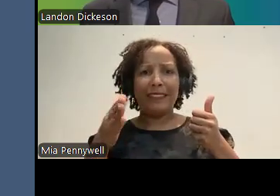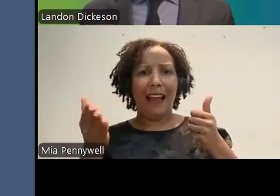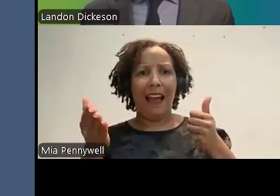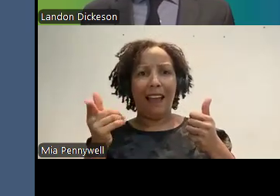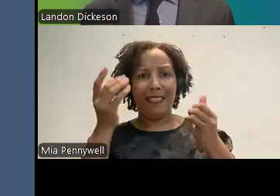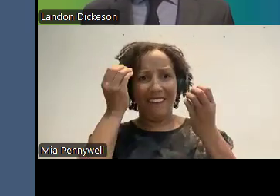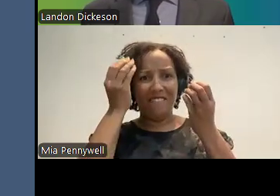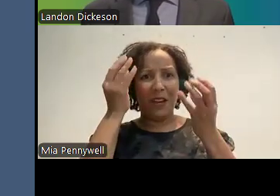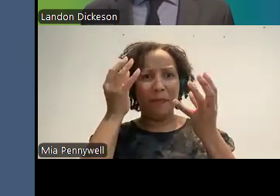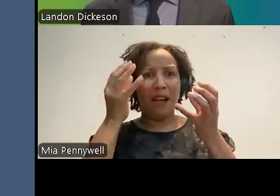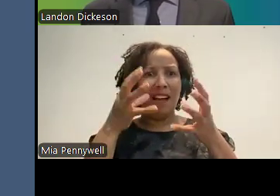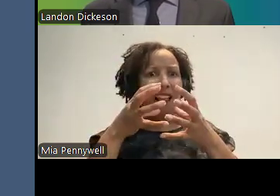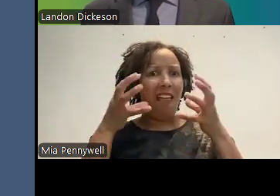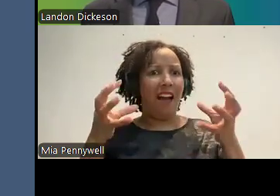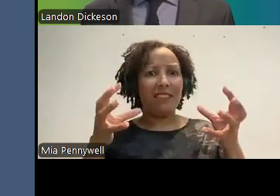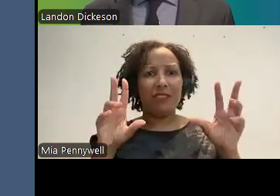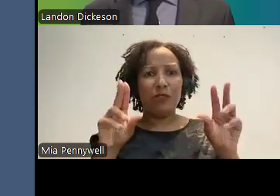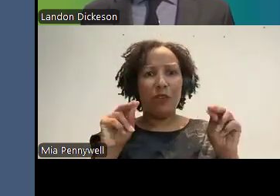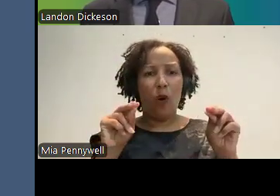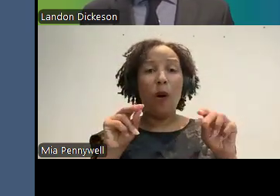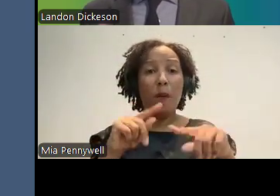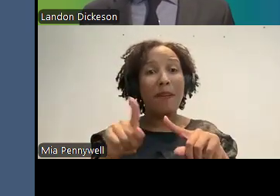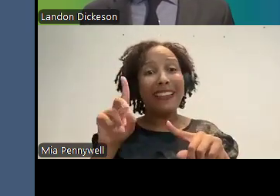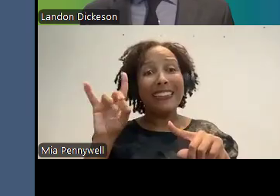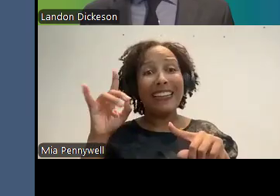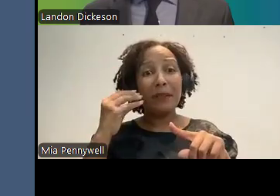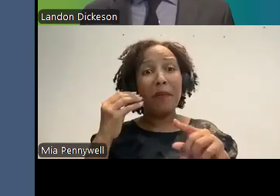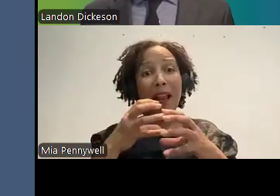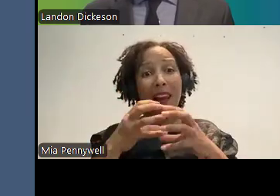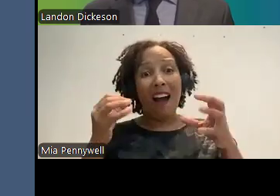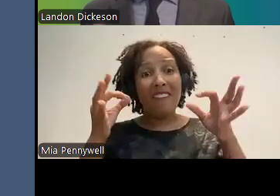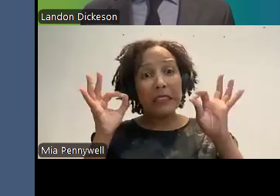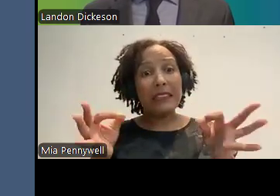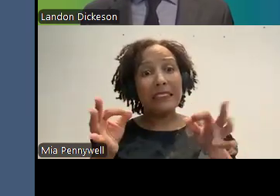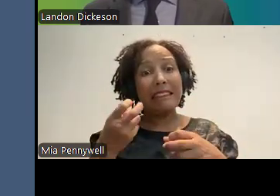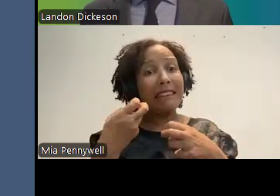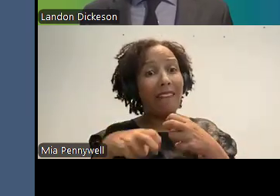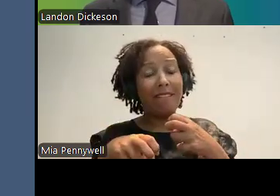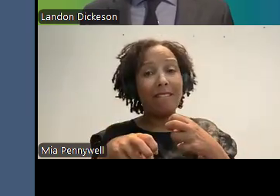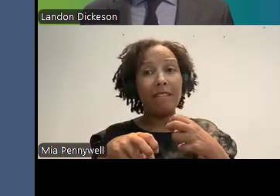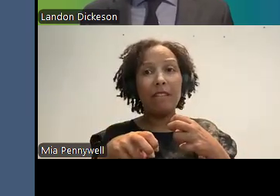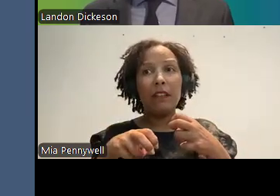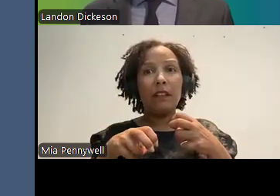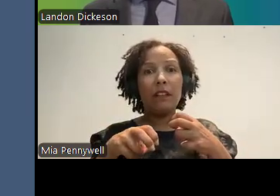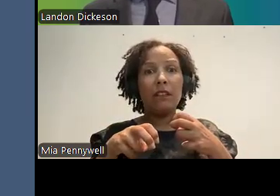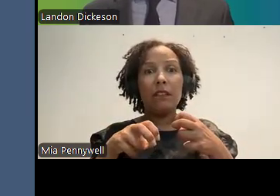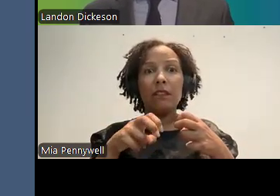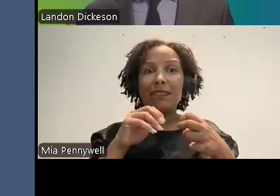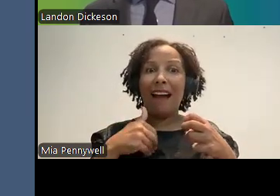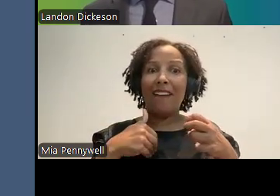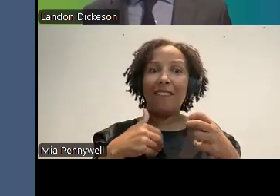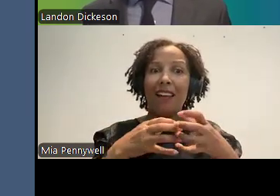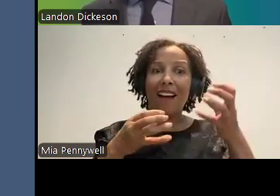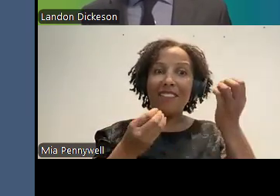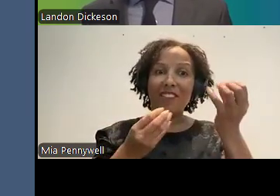had experience making really, really tough decisions, but without all the information or without somebody to support them in their decision-making process. That's part